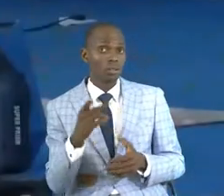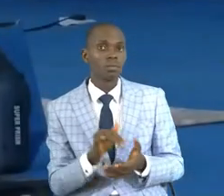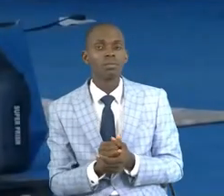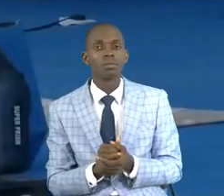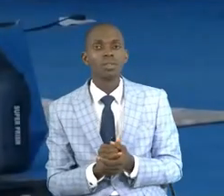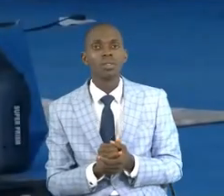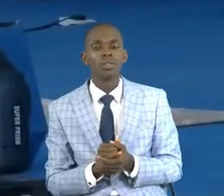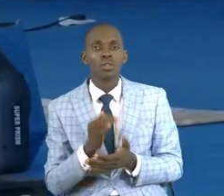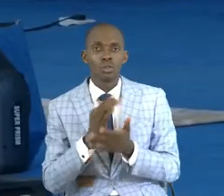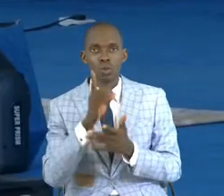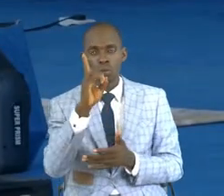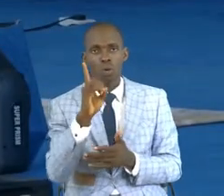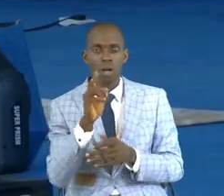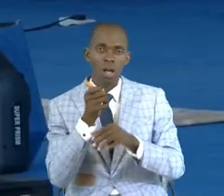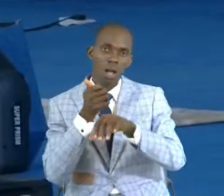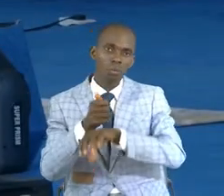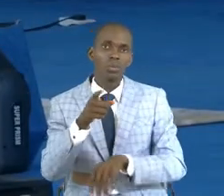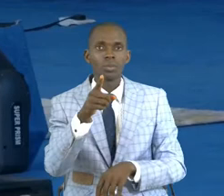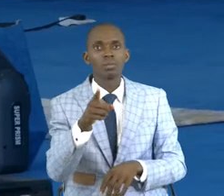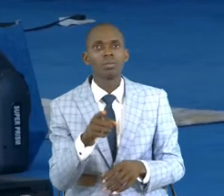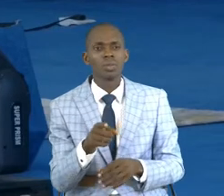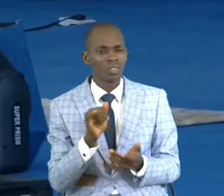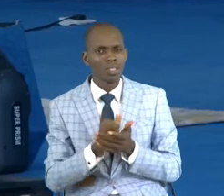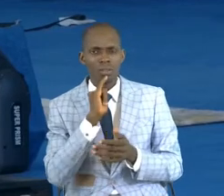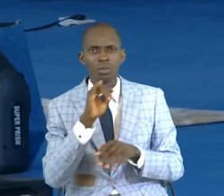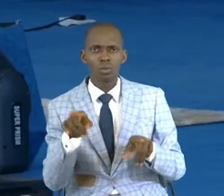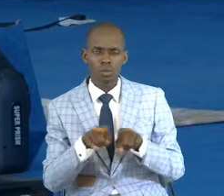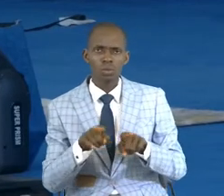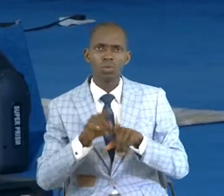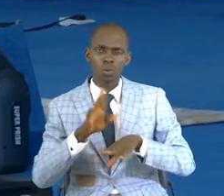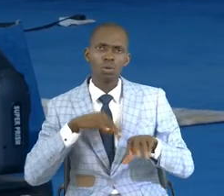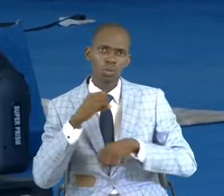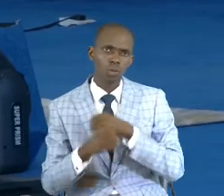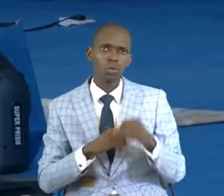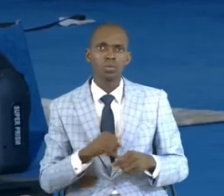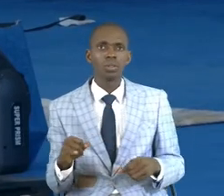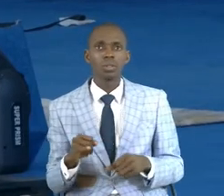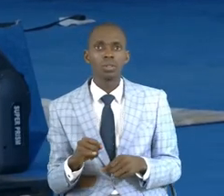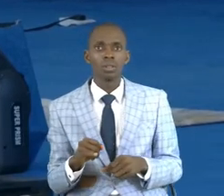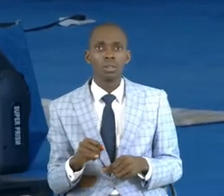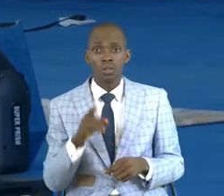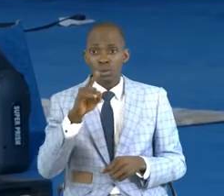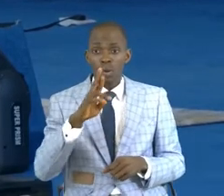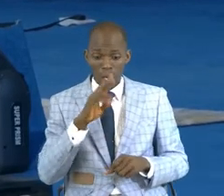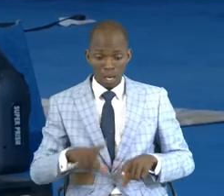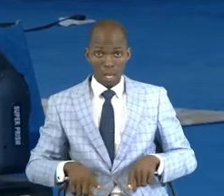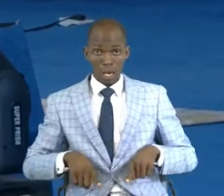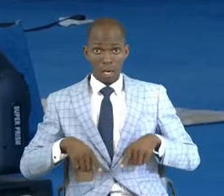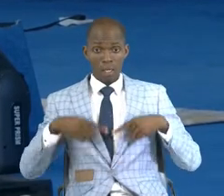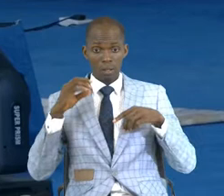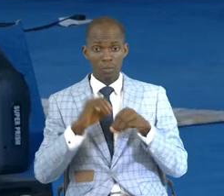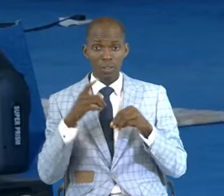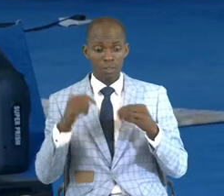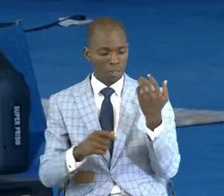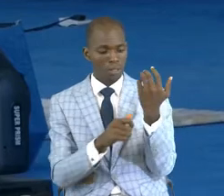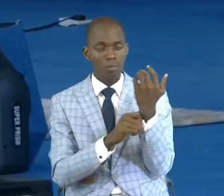you, that's suffering. And the normal thing, if you're still alive in the flesh, you insult